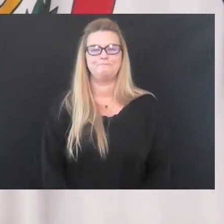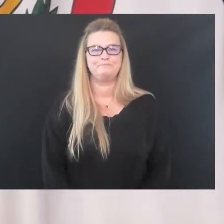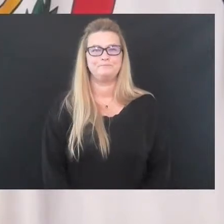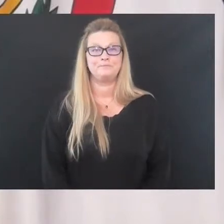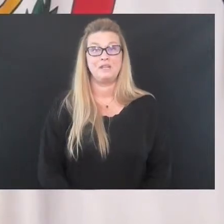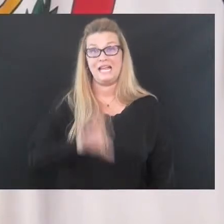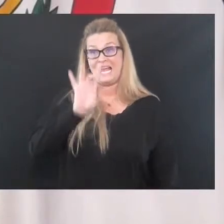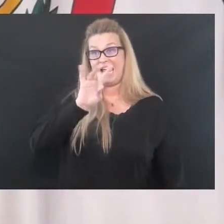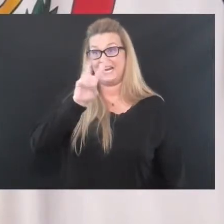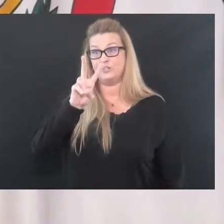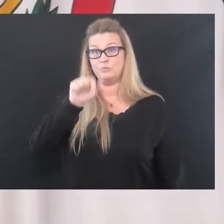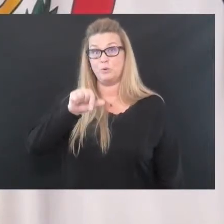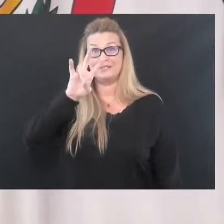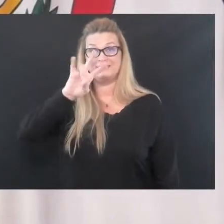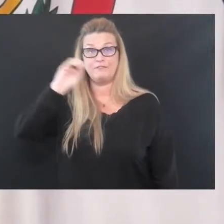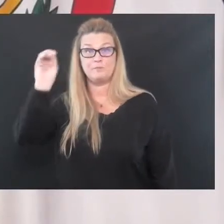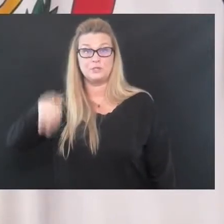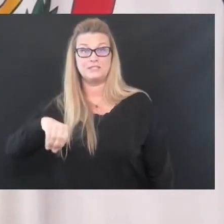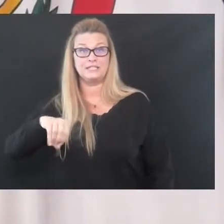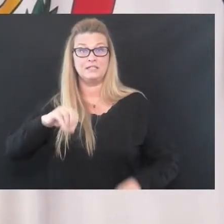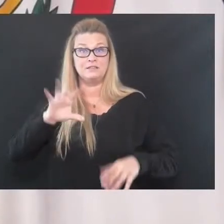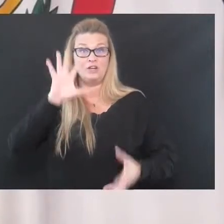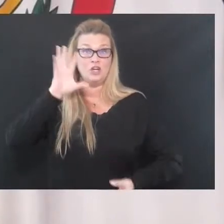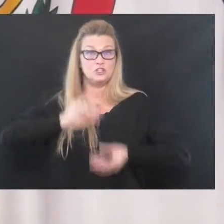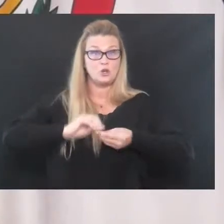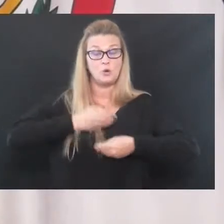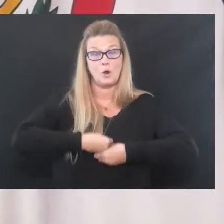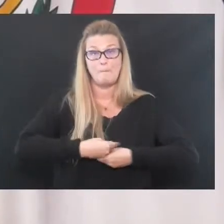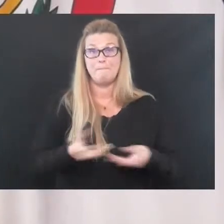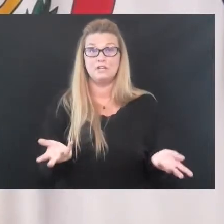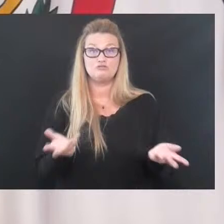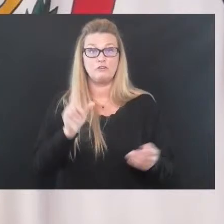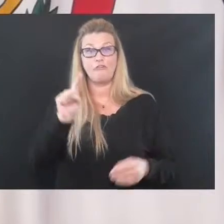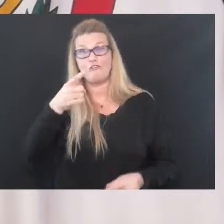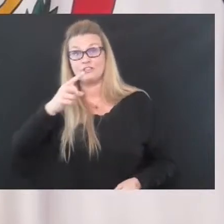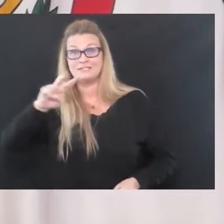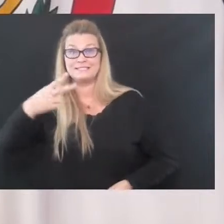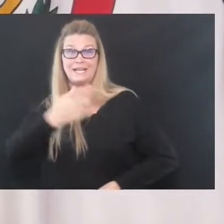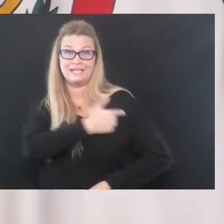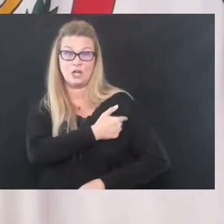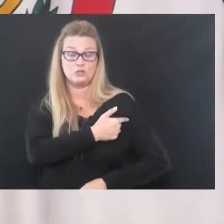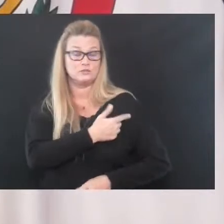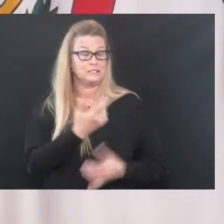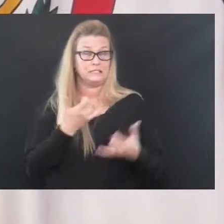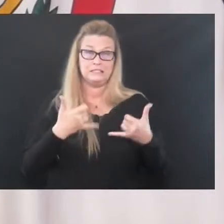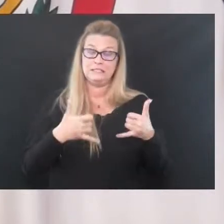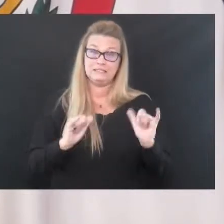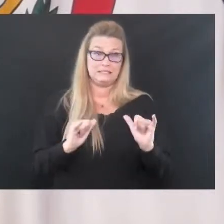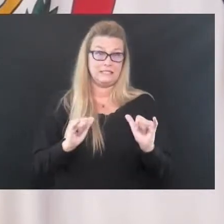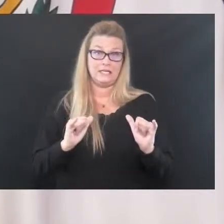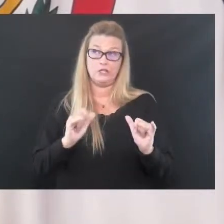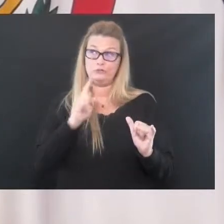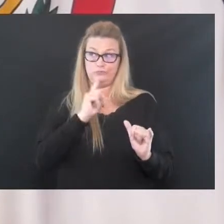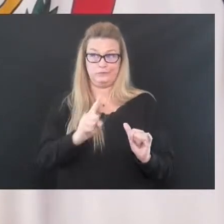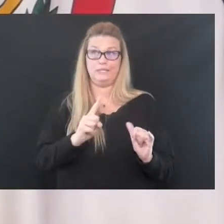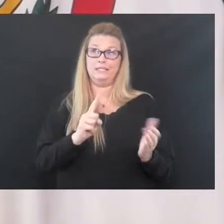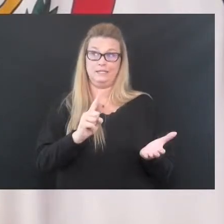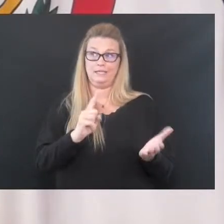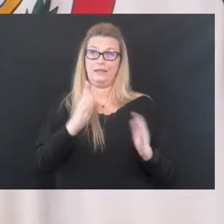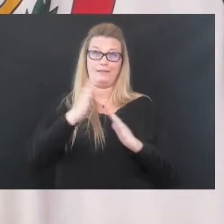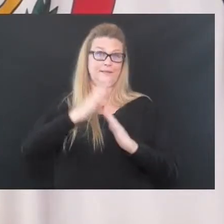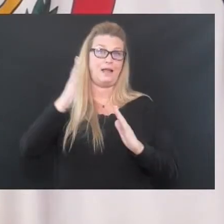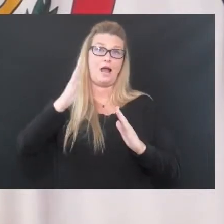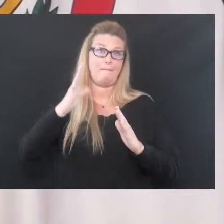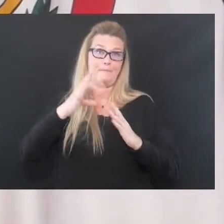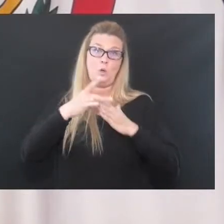at 82.7% of our total administration rate for first and second round doses. We're still absolutely probably right at the top